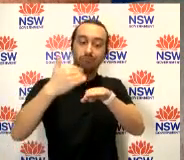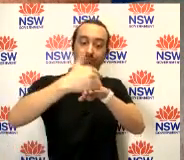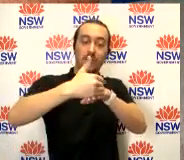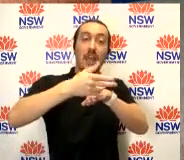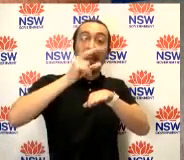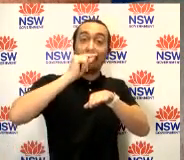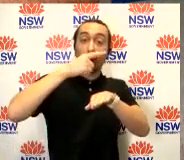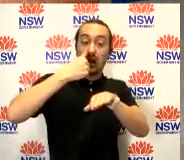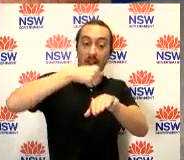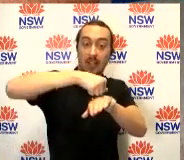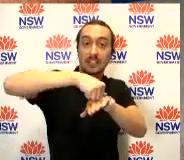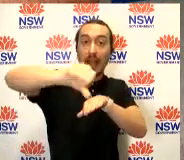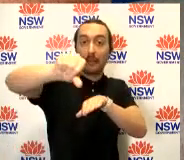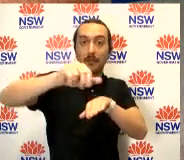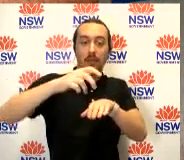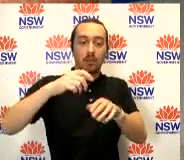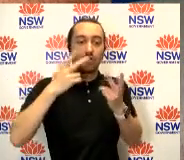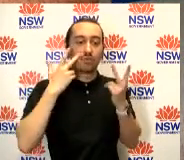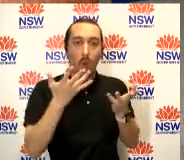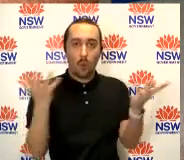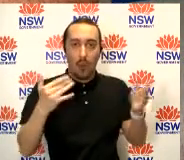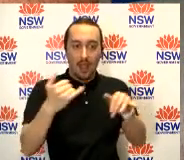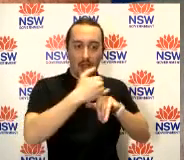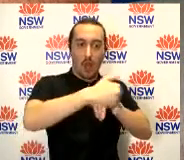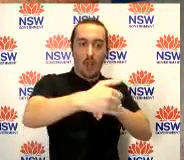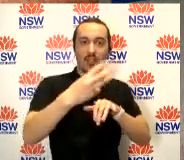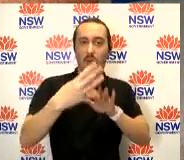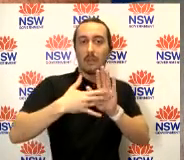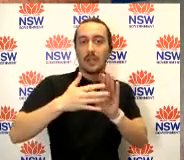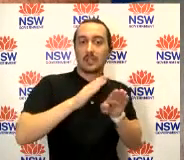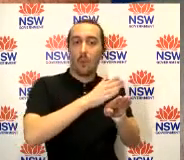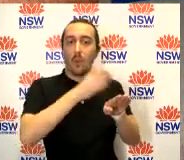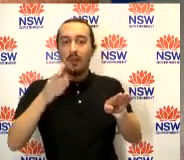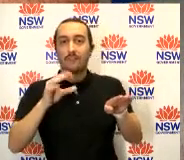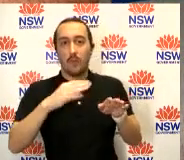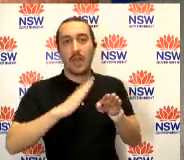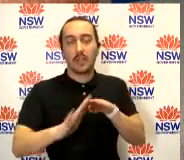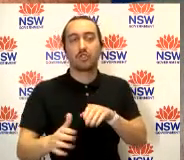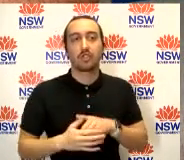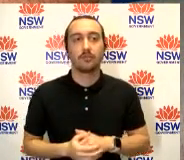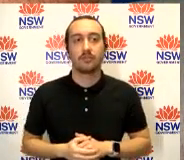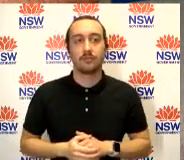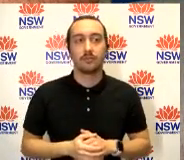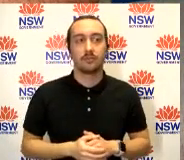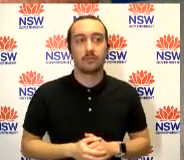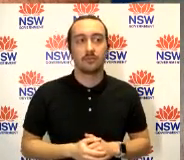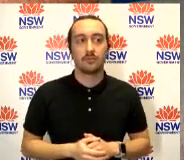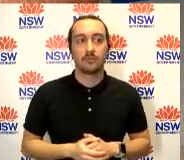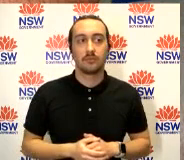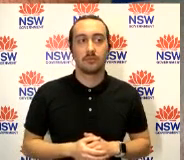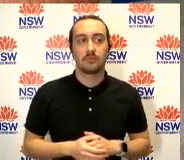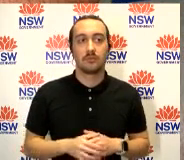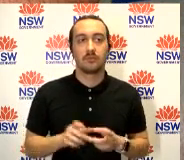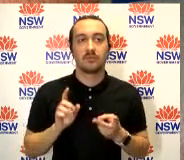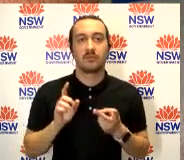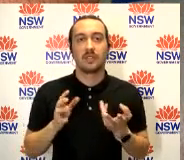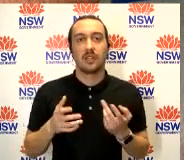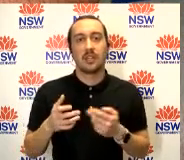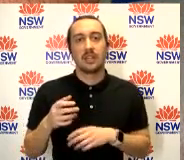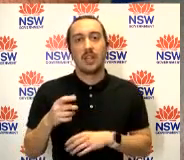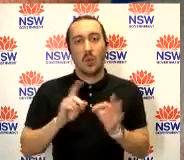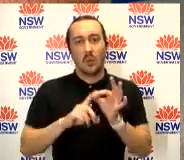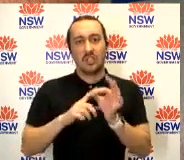Yes, you can do it. That's something that we do allow. But the second part of the question as well is, do I have to wear a harness at all times? If that's what the control measure is,